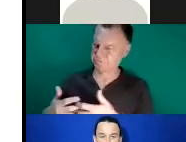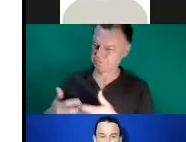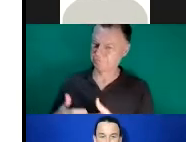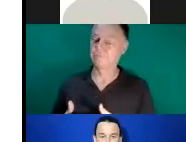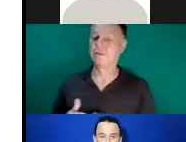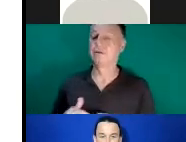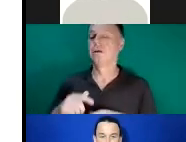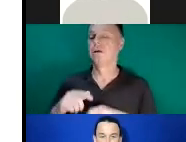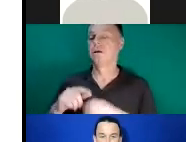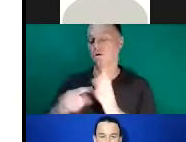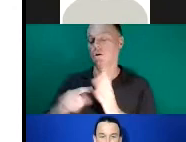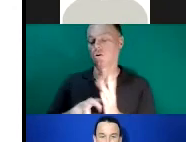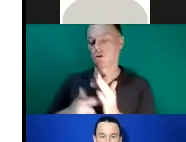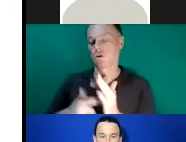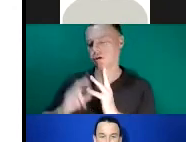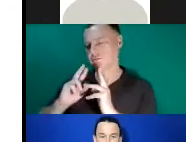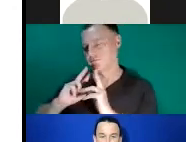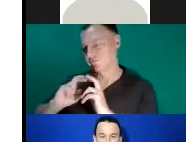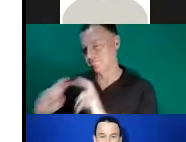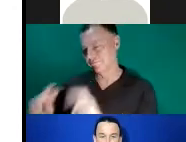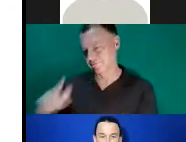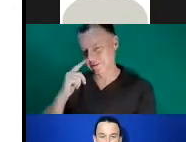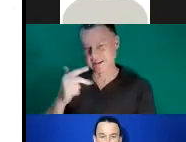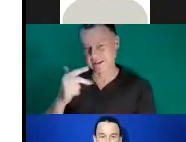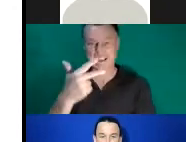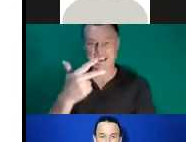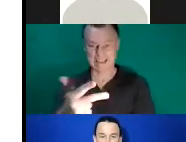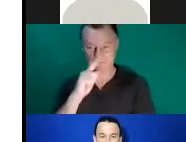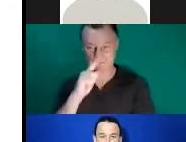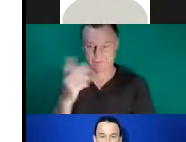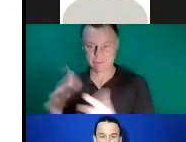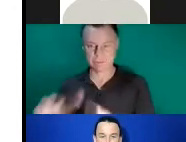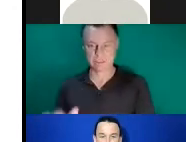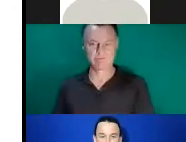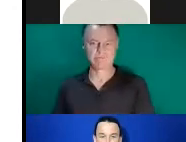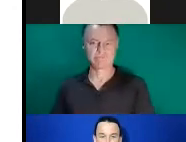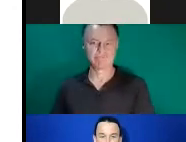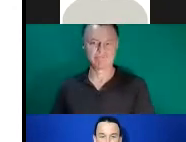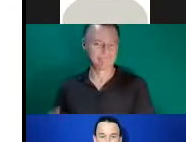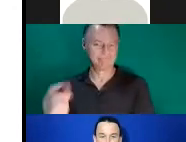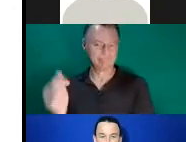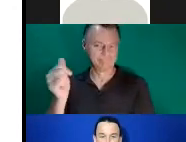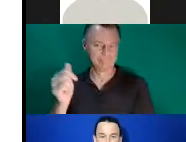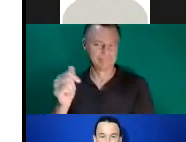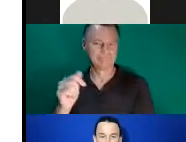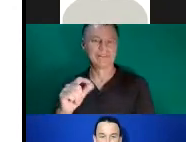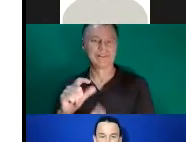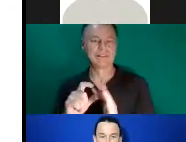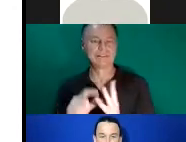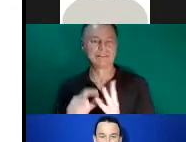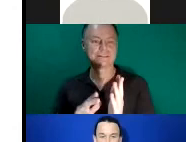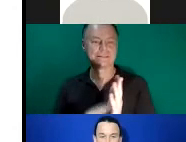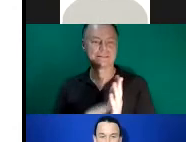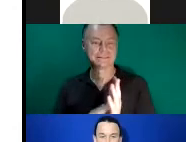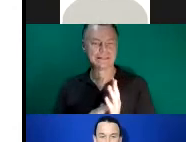had formally started, eight patients had died. Dunn managed to uncover a few